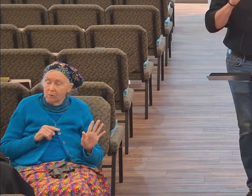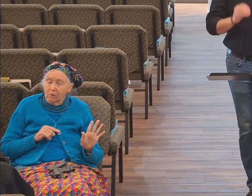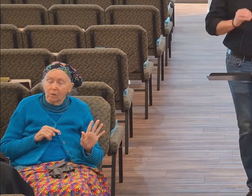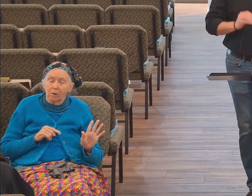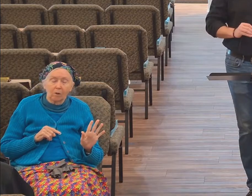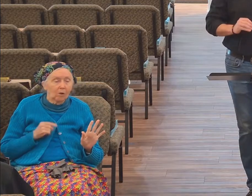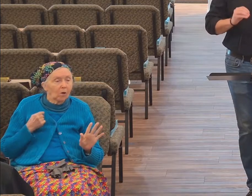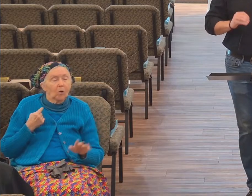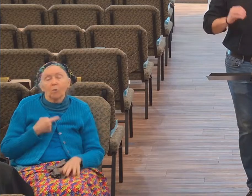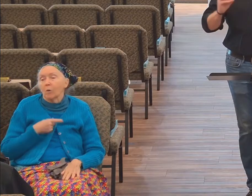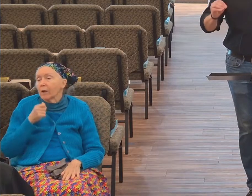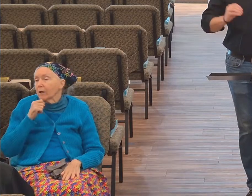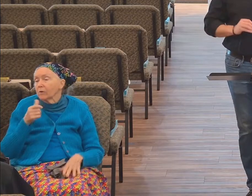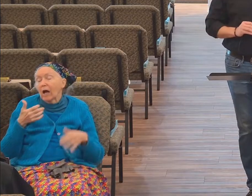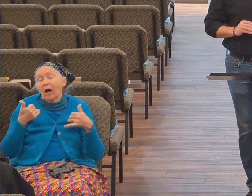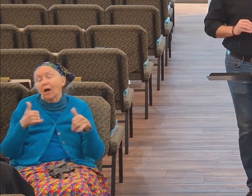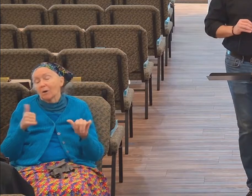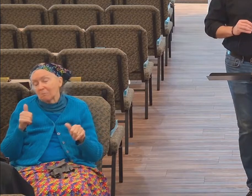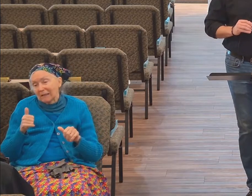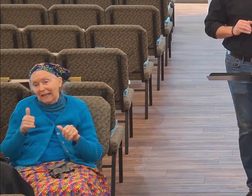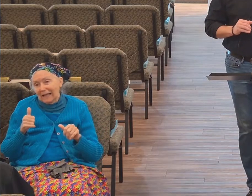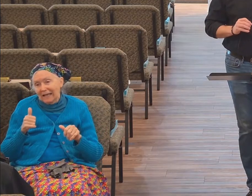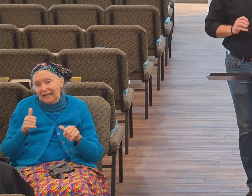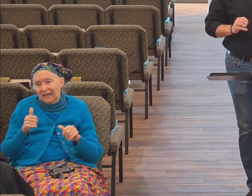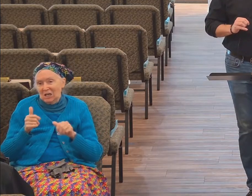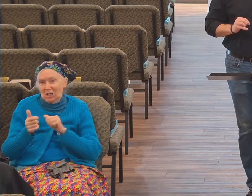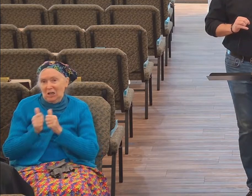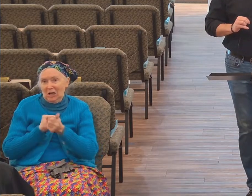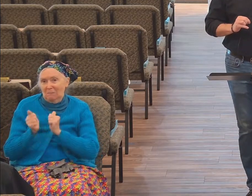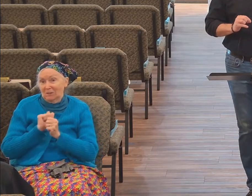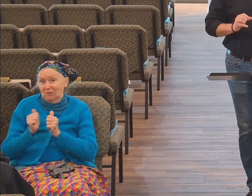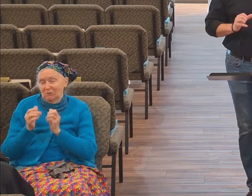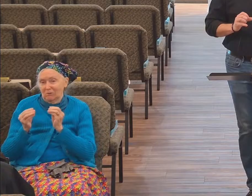we're not playing the honor competition, are we?